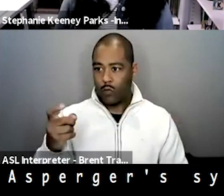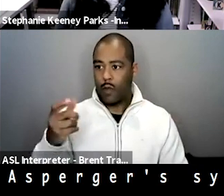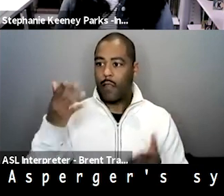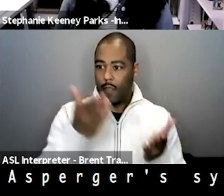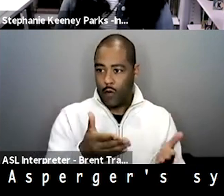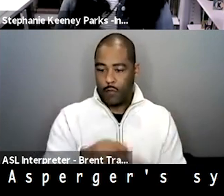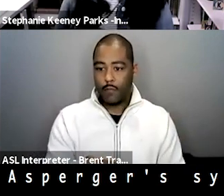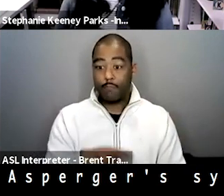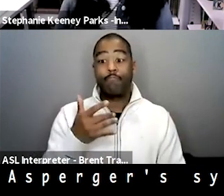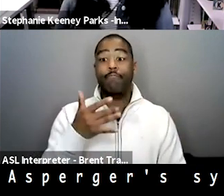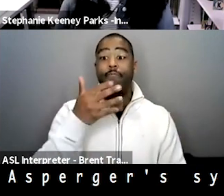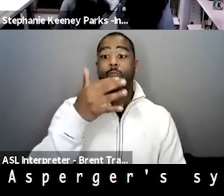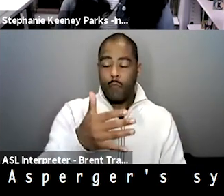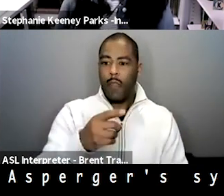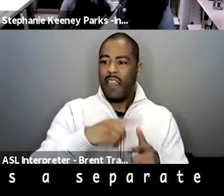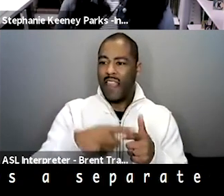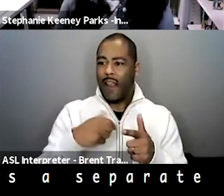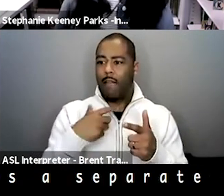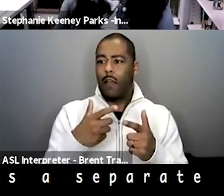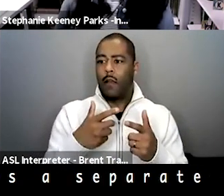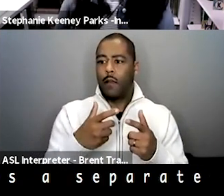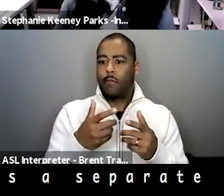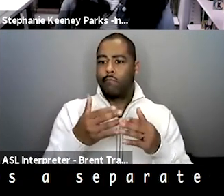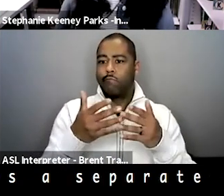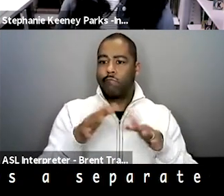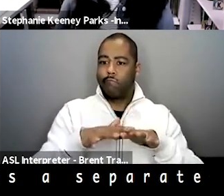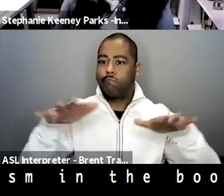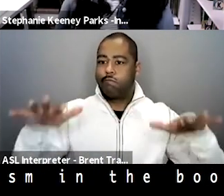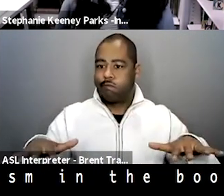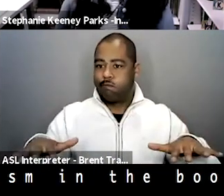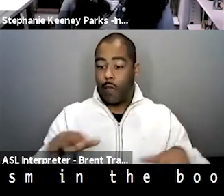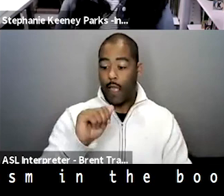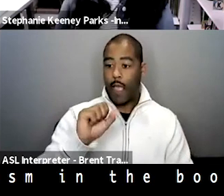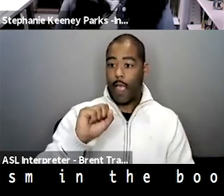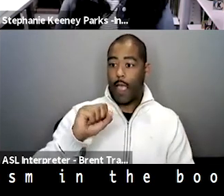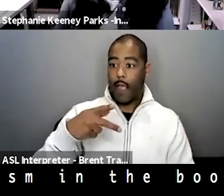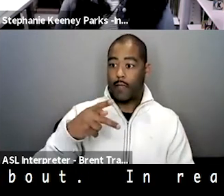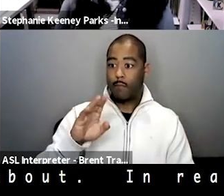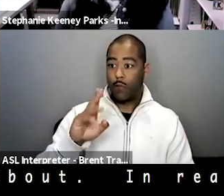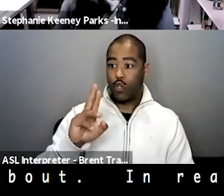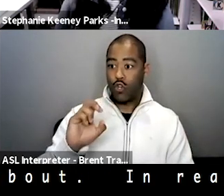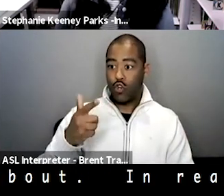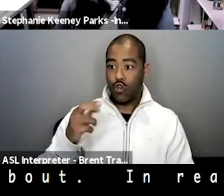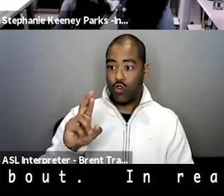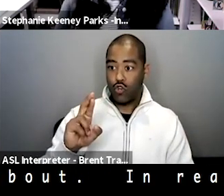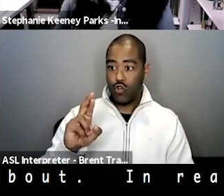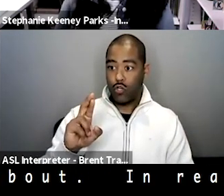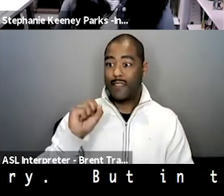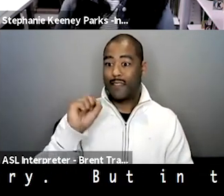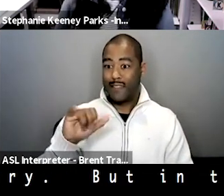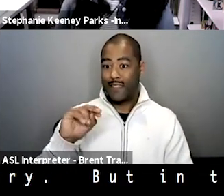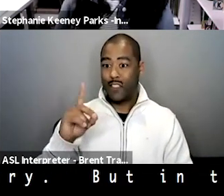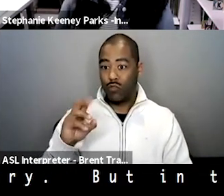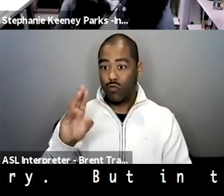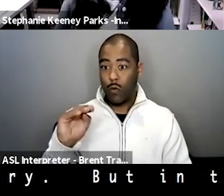Asperger's syndrome, and Asperger's syndrome was a separate condition from autism. In the book, I'm talking about. In real life, that's all